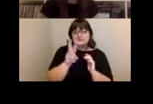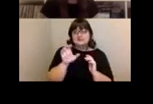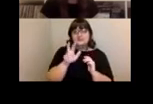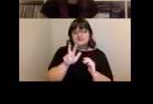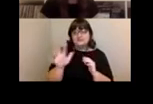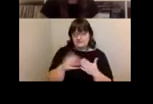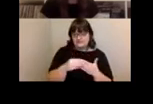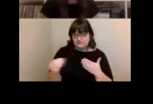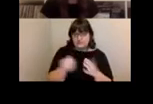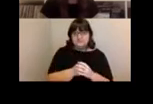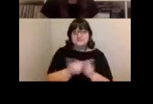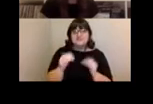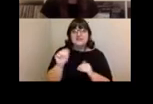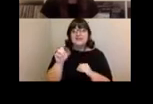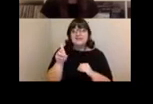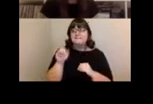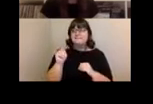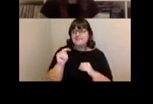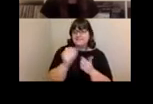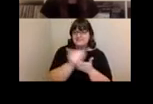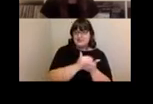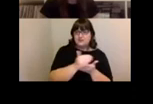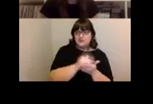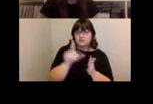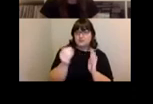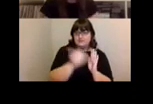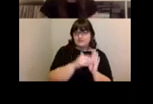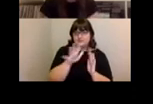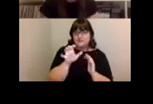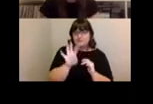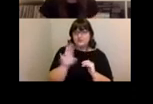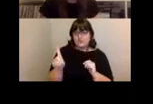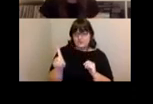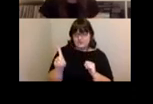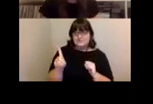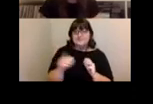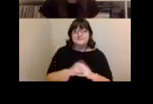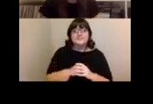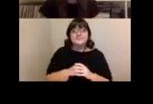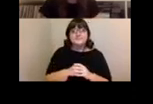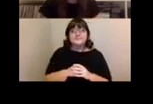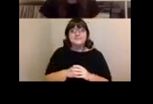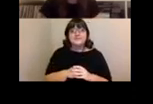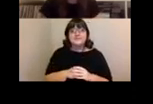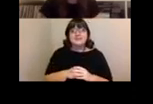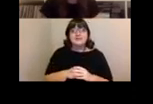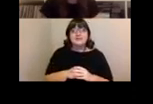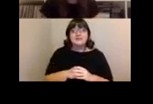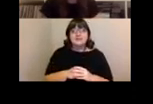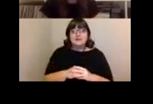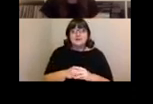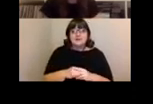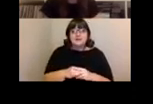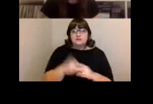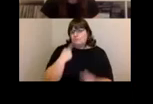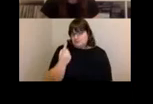$3,635. We have administrative salaries, which is $20,541. And we only have one